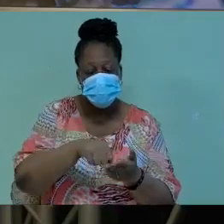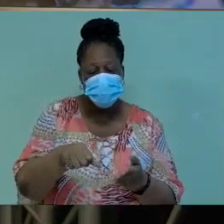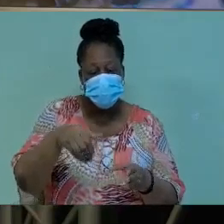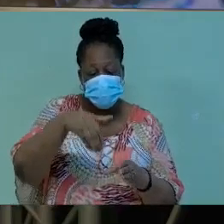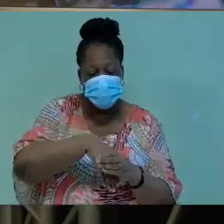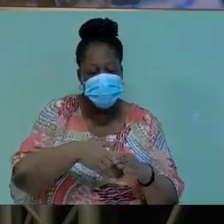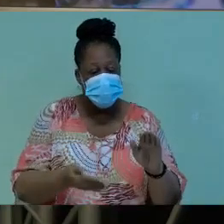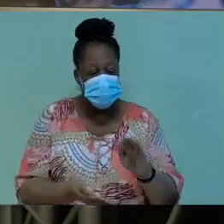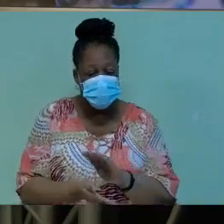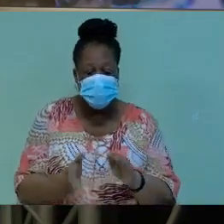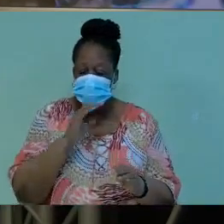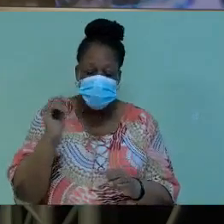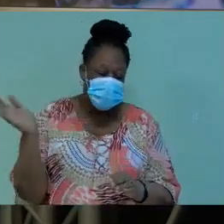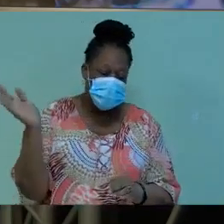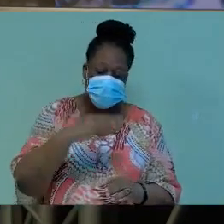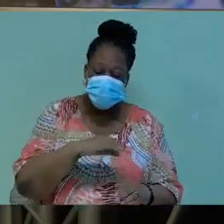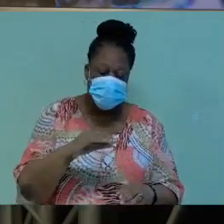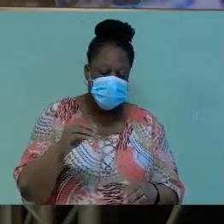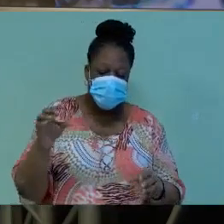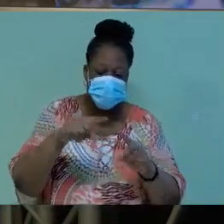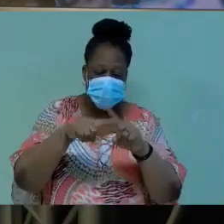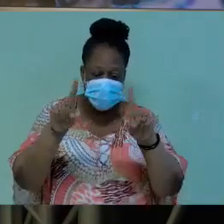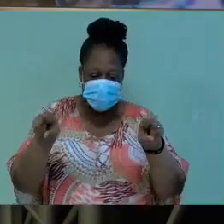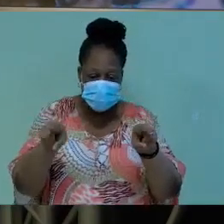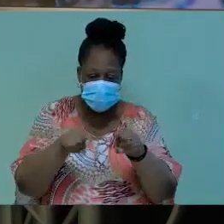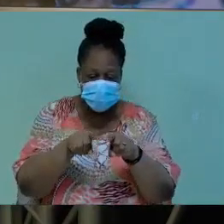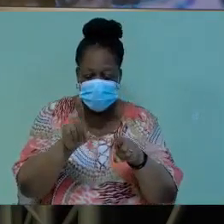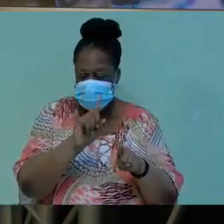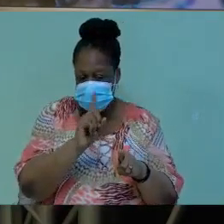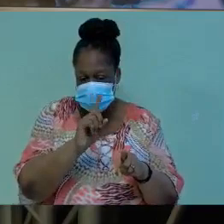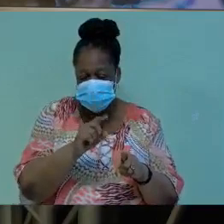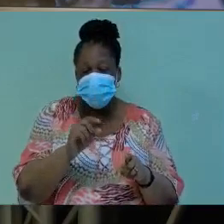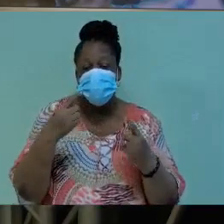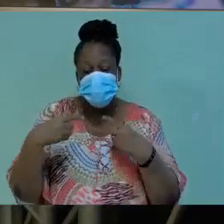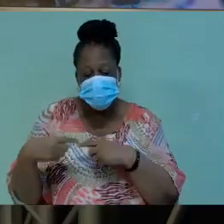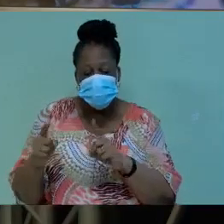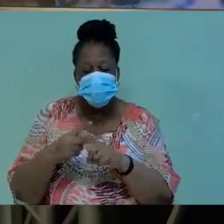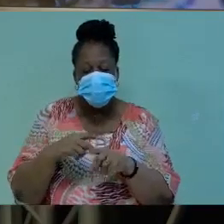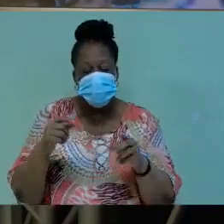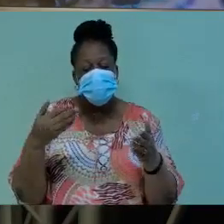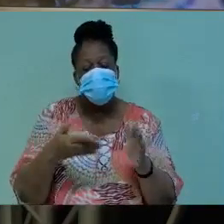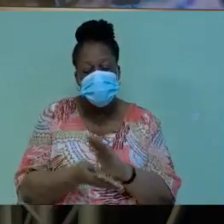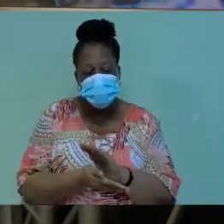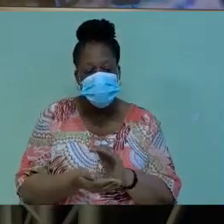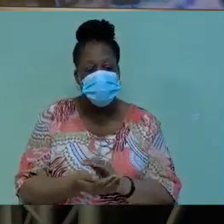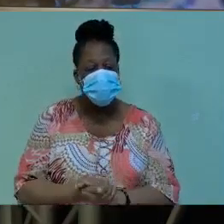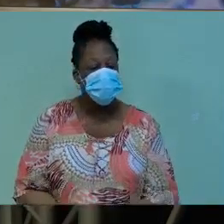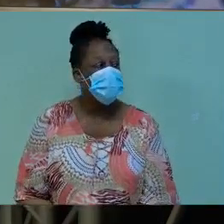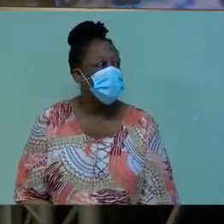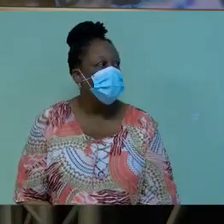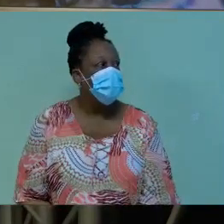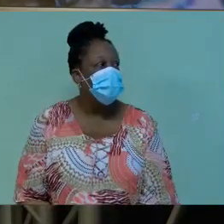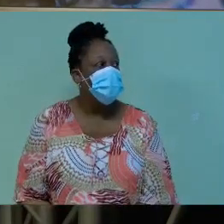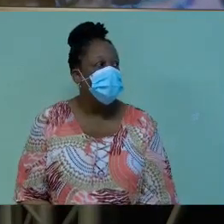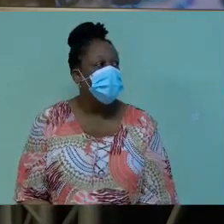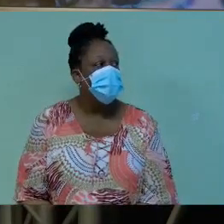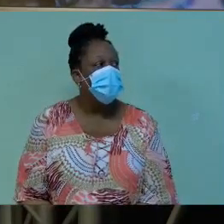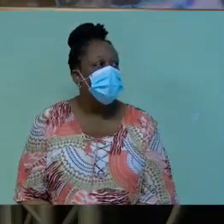suppliers, treasury bill holders, utilizing the electronic funds transfer, what we call EFT